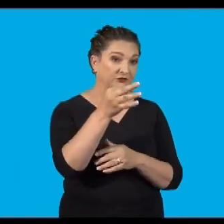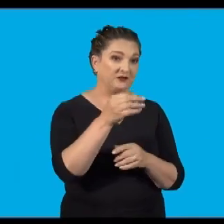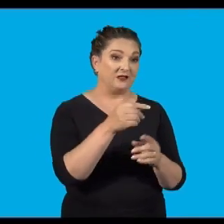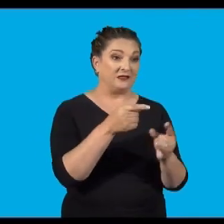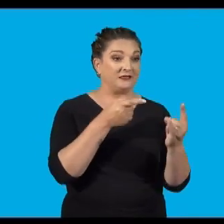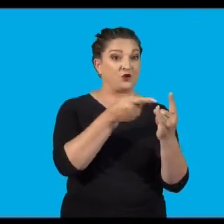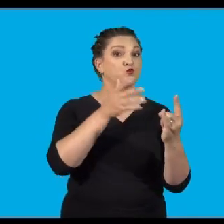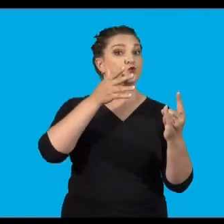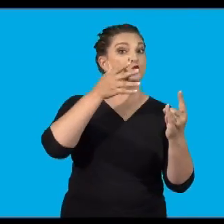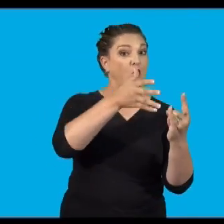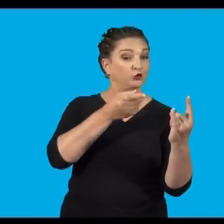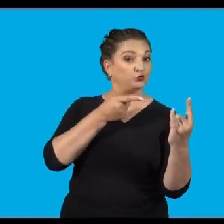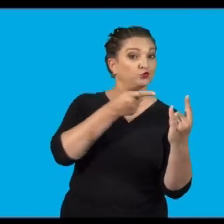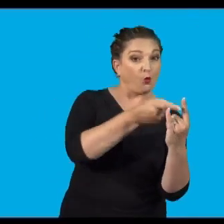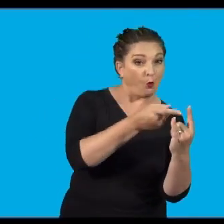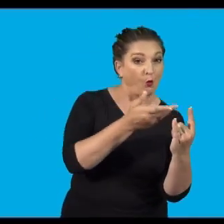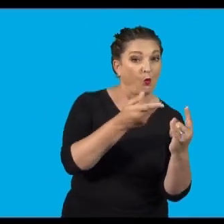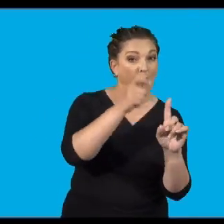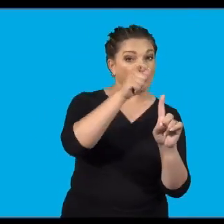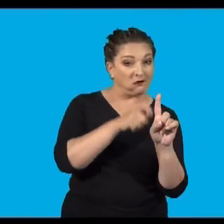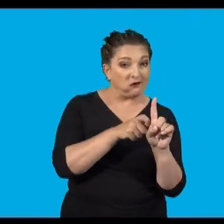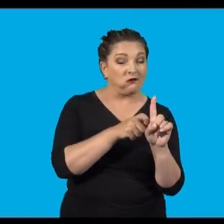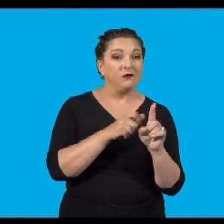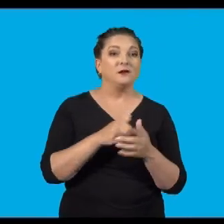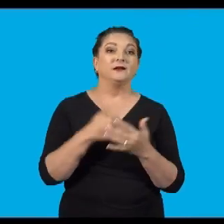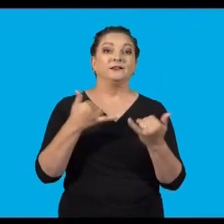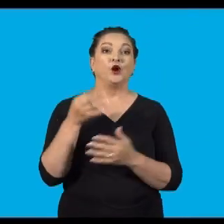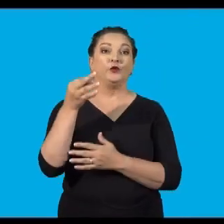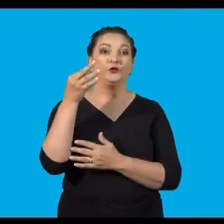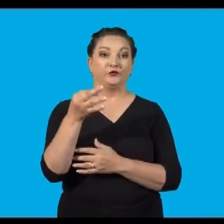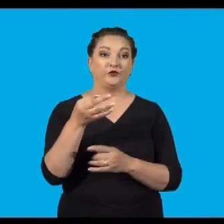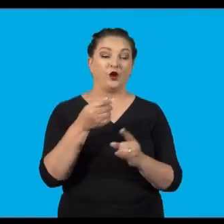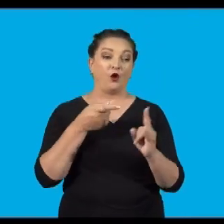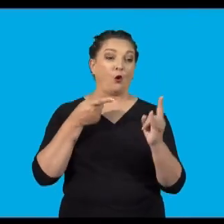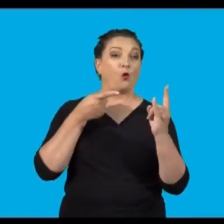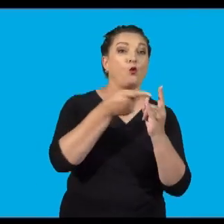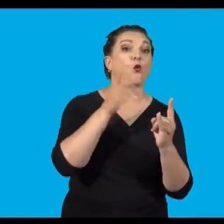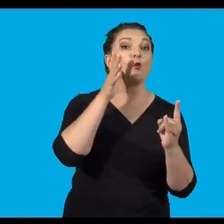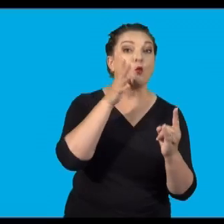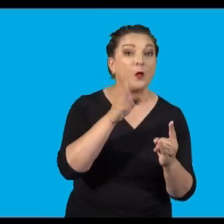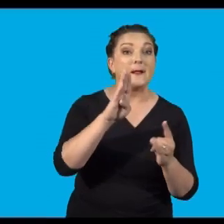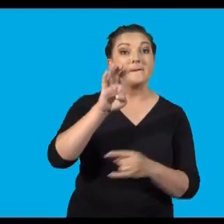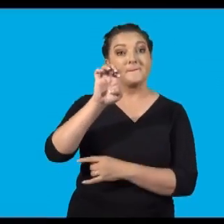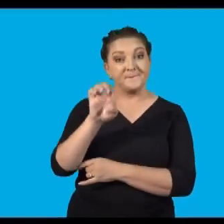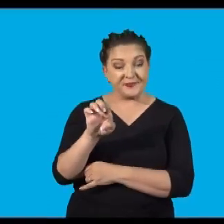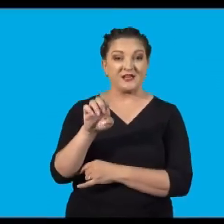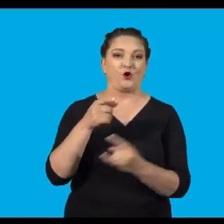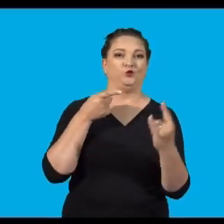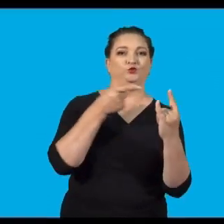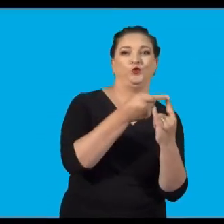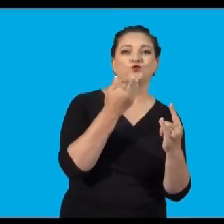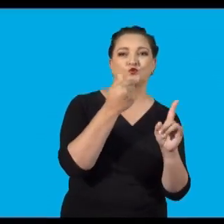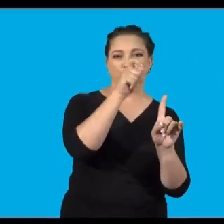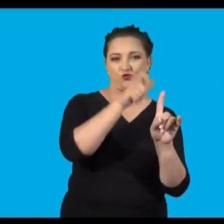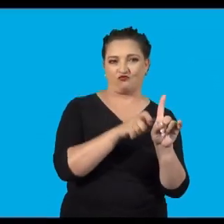tense, the striker will score. There's our will to indicate the future. A goal will be